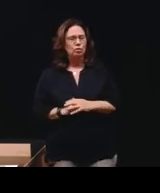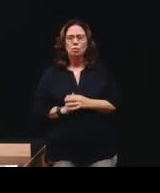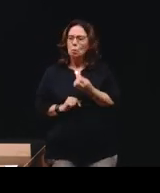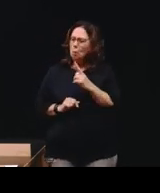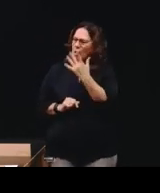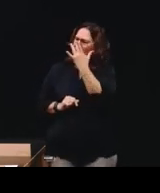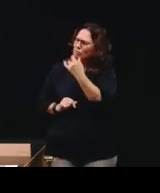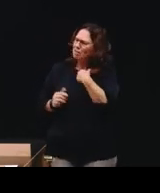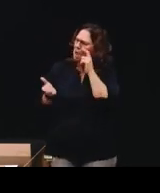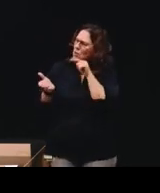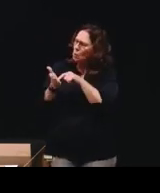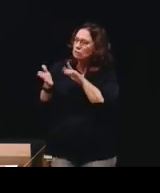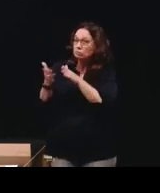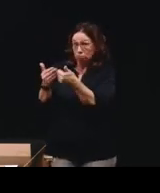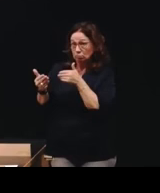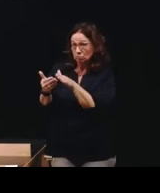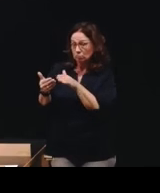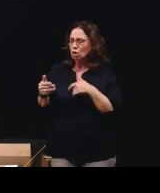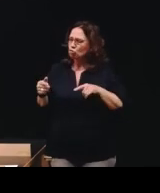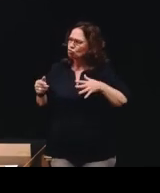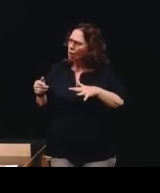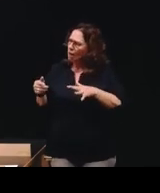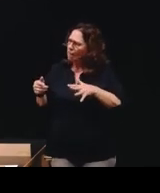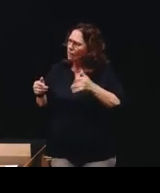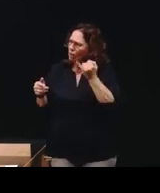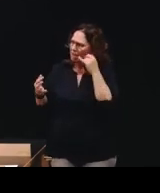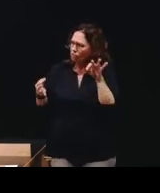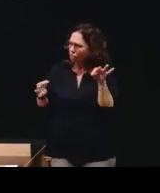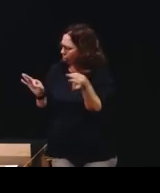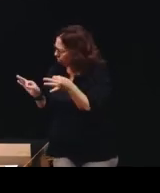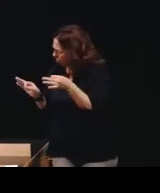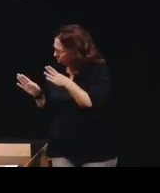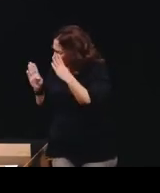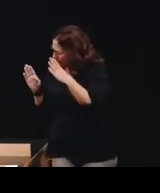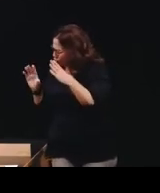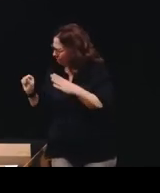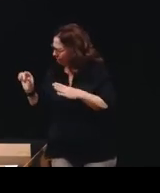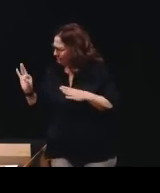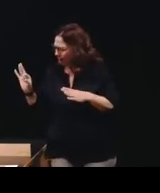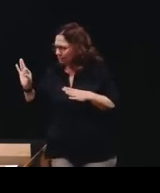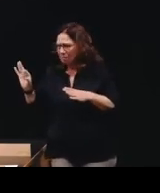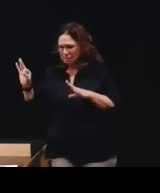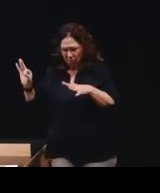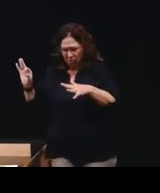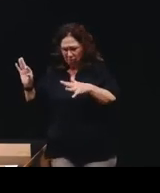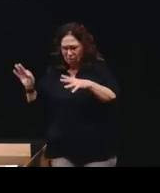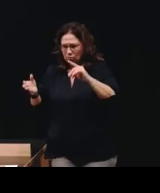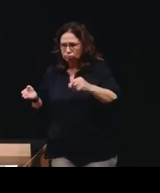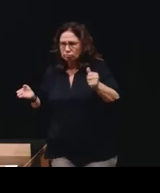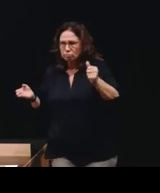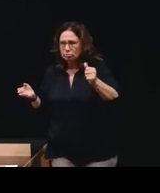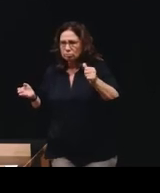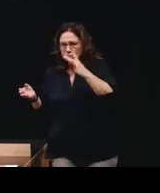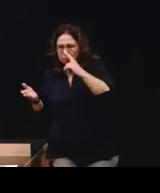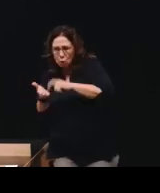when I'm noticing that tremor, if I draw your attention here and have you tap with your other hand, the tremor goes away. Huh,